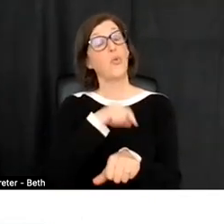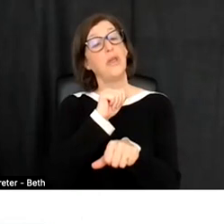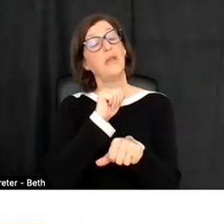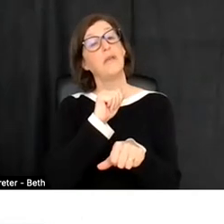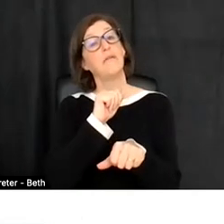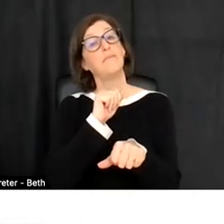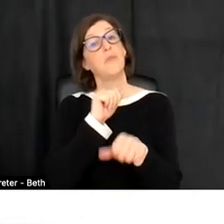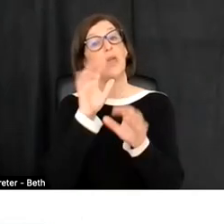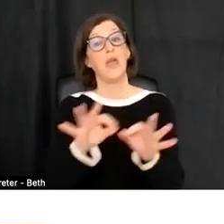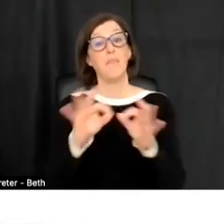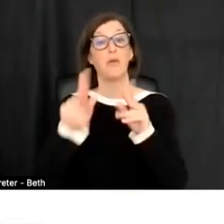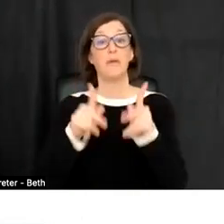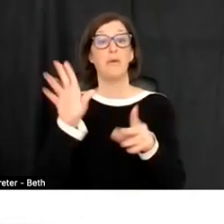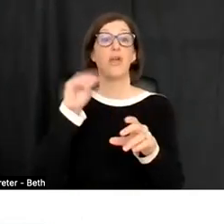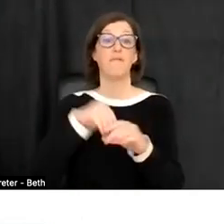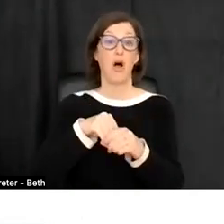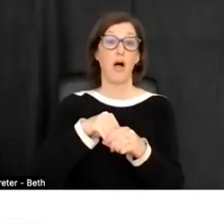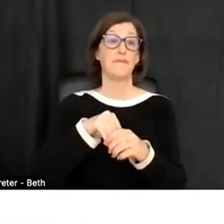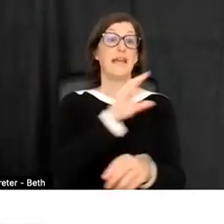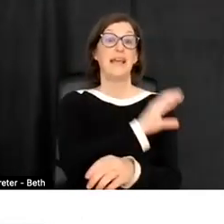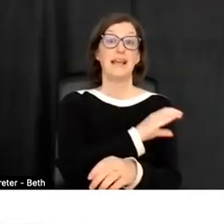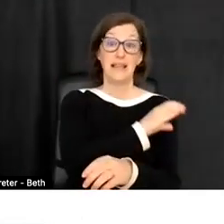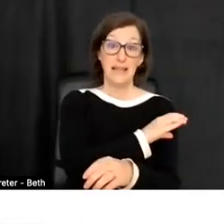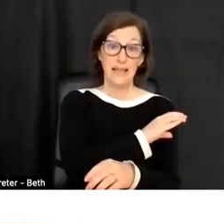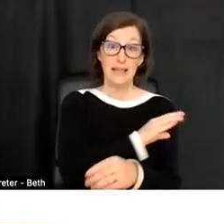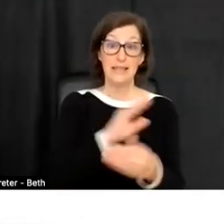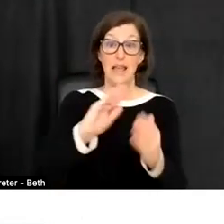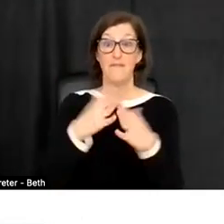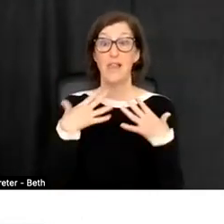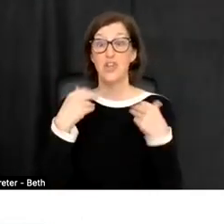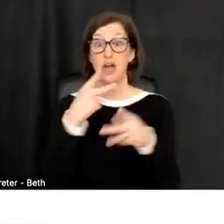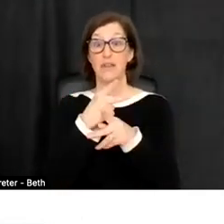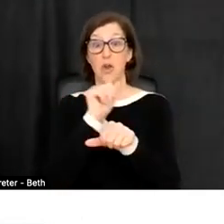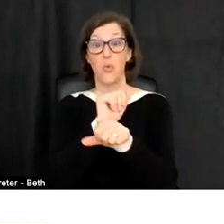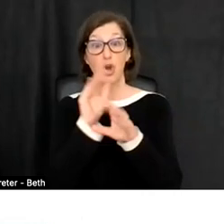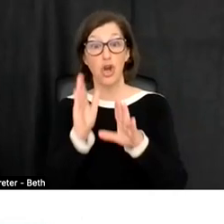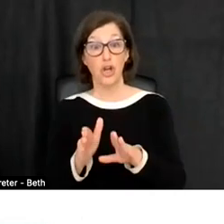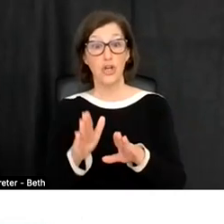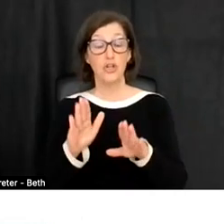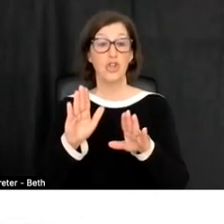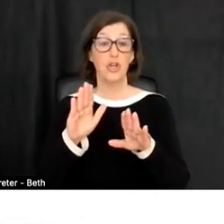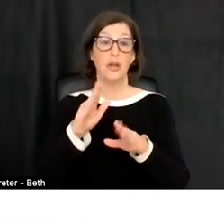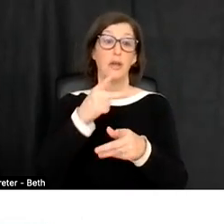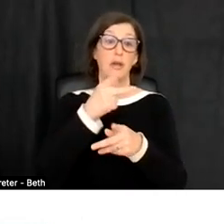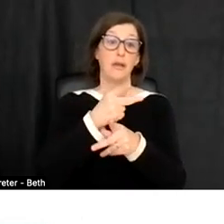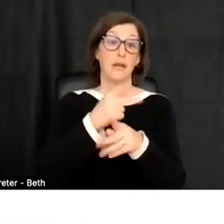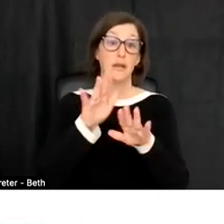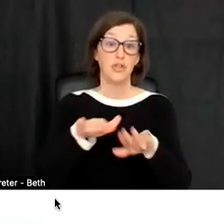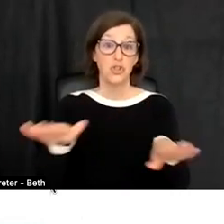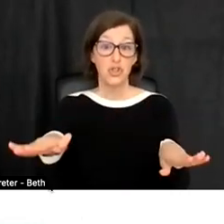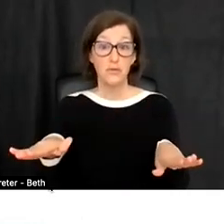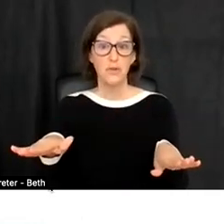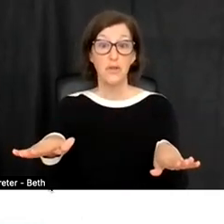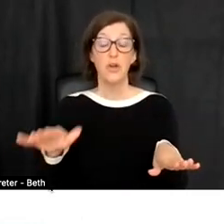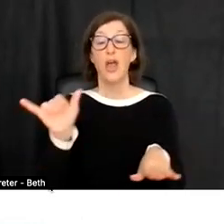key stakeholders. We've worked with the clinics, we've worked with the village health workers, the child care workers, as well as the Ministry of